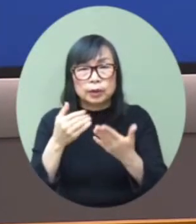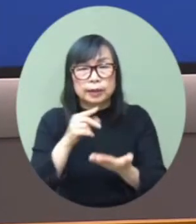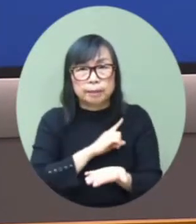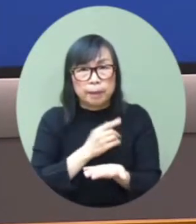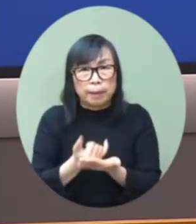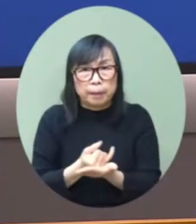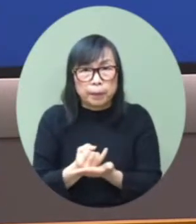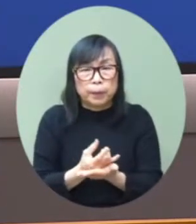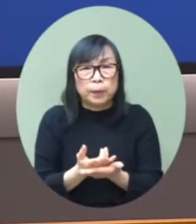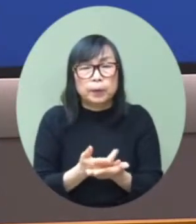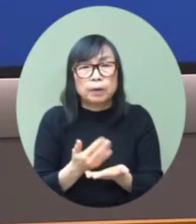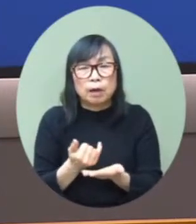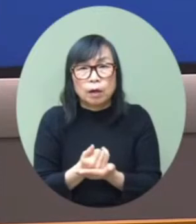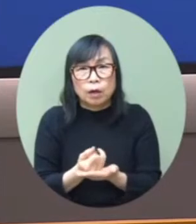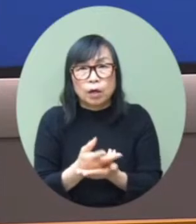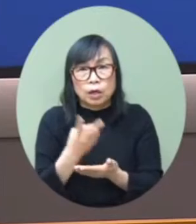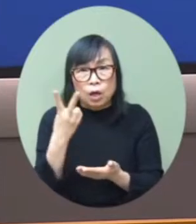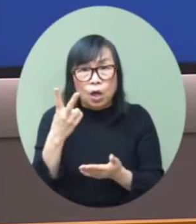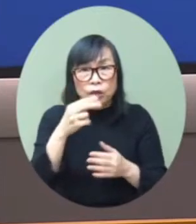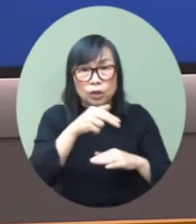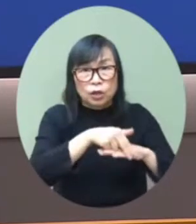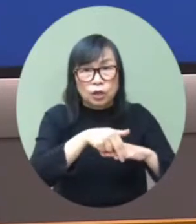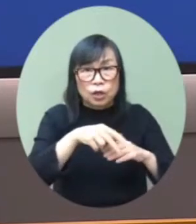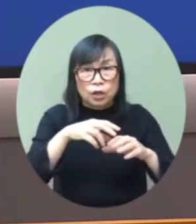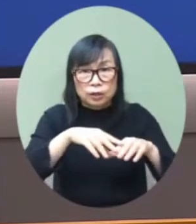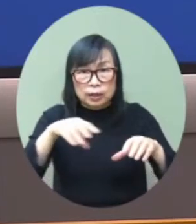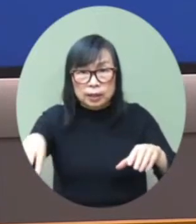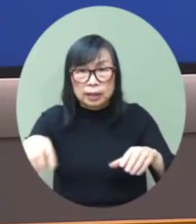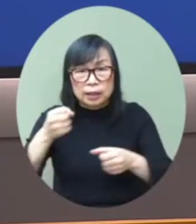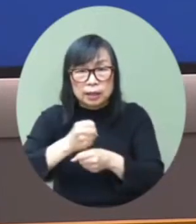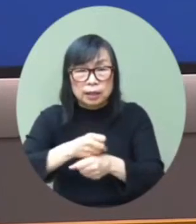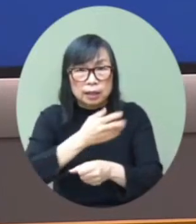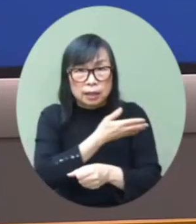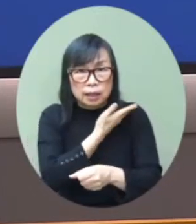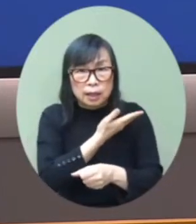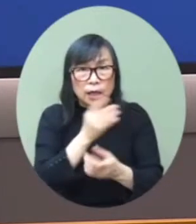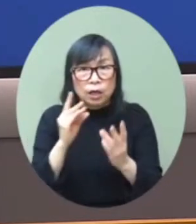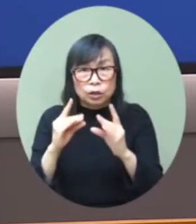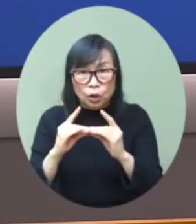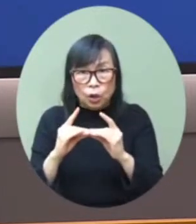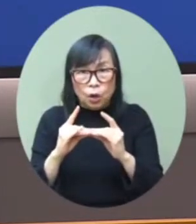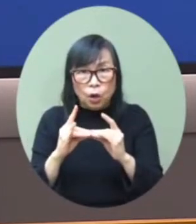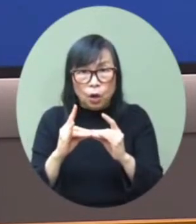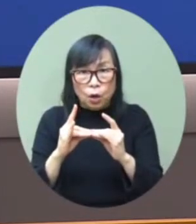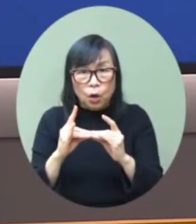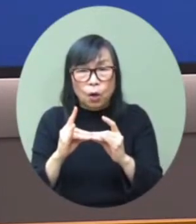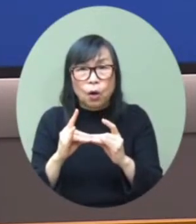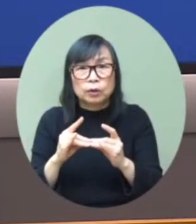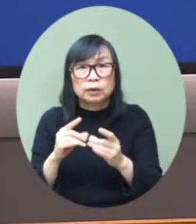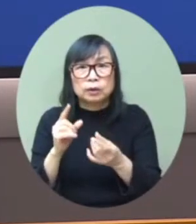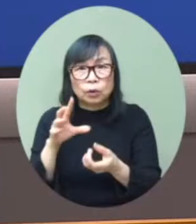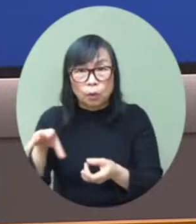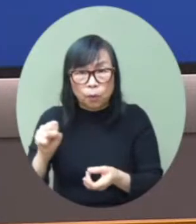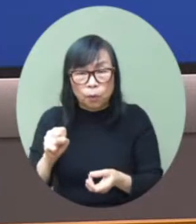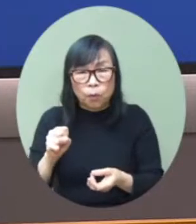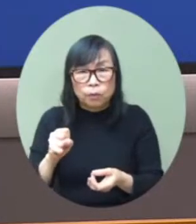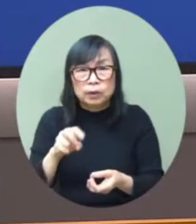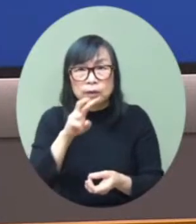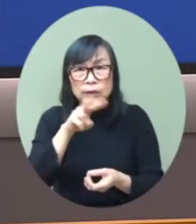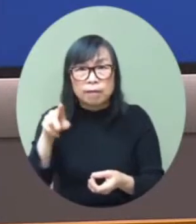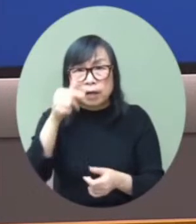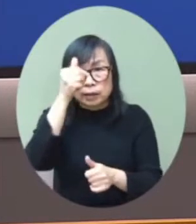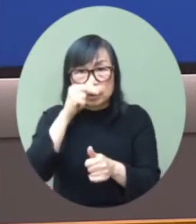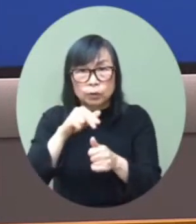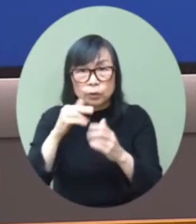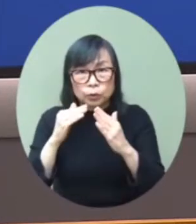Well, the HA need to make their own assessment, not only for the manpower in these two facilities as well as the